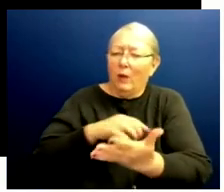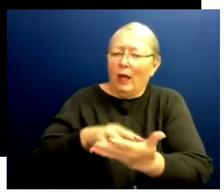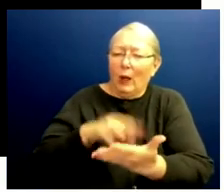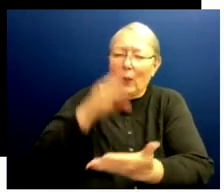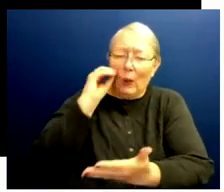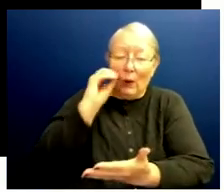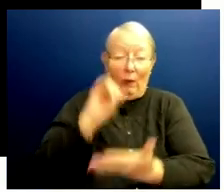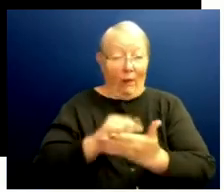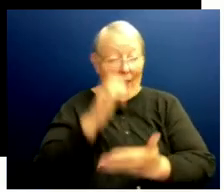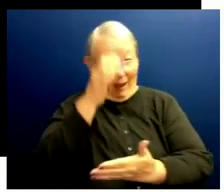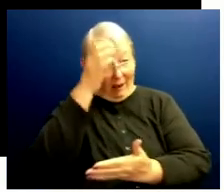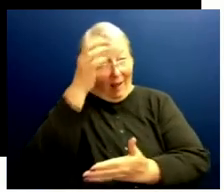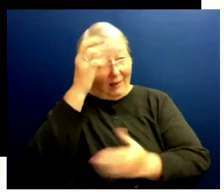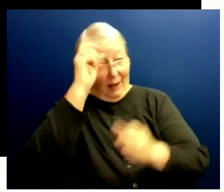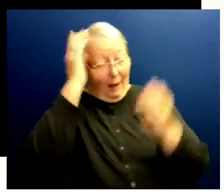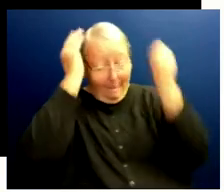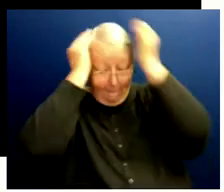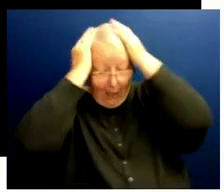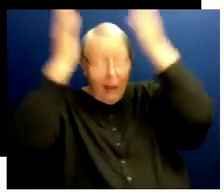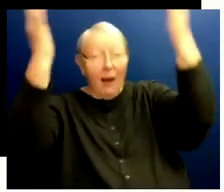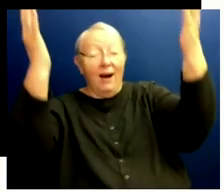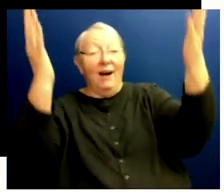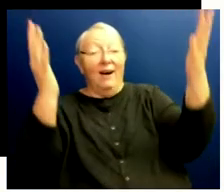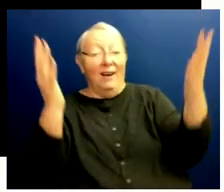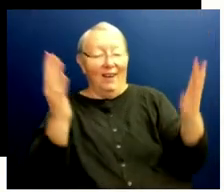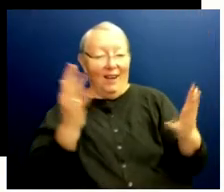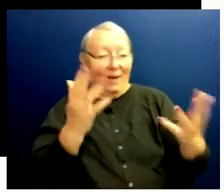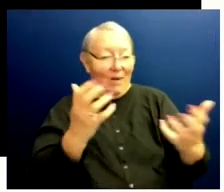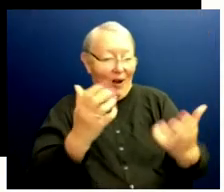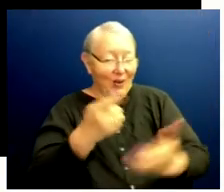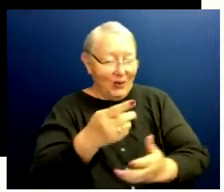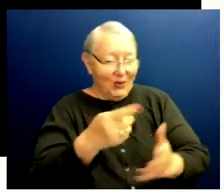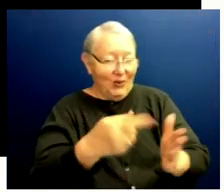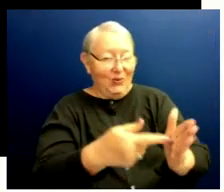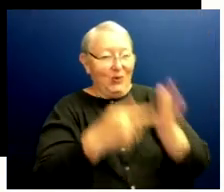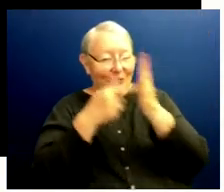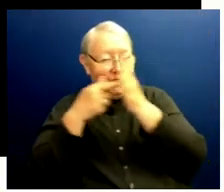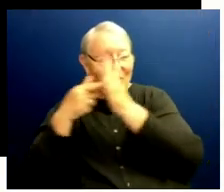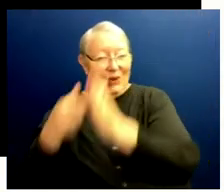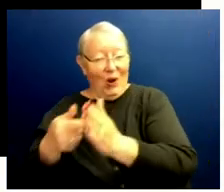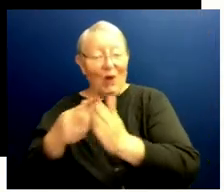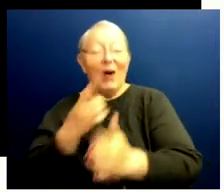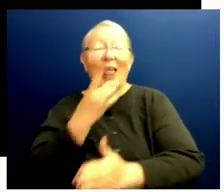my mind, and I would appreciate any light Bob can shine on it. Pun intended.